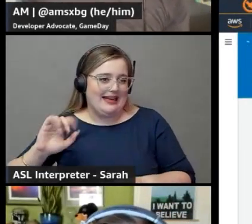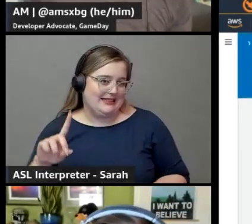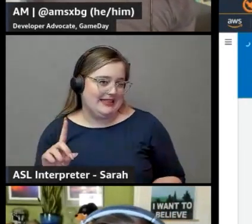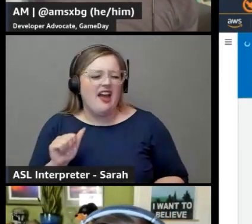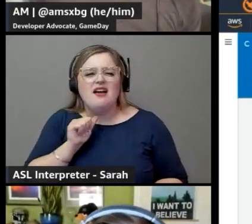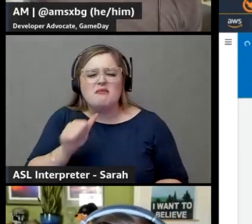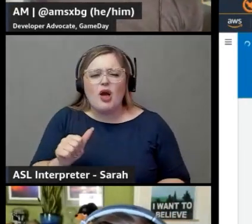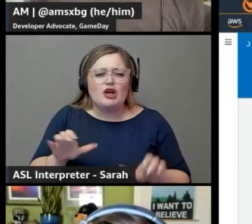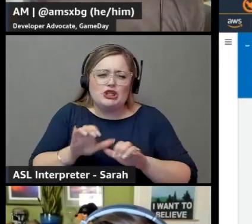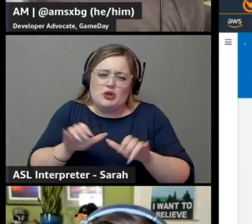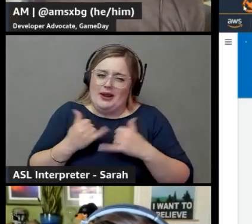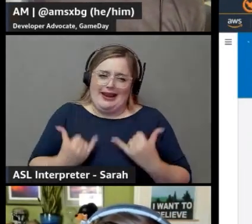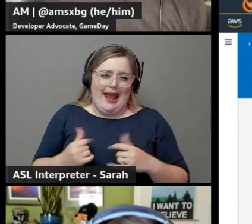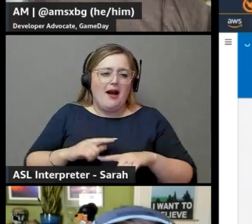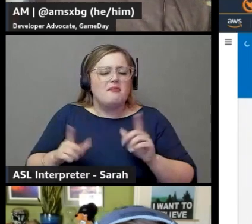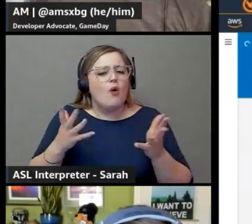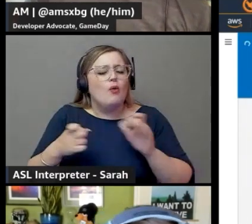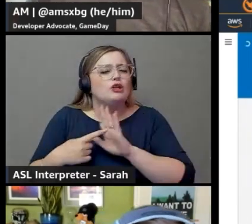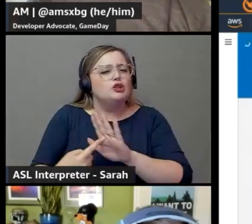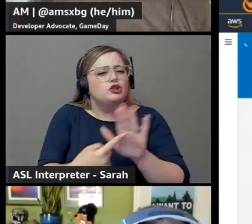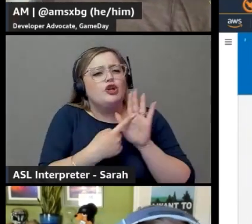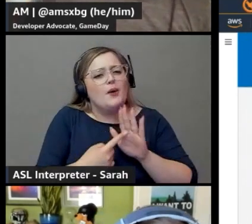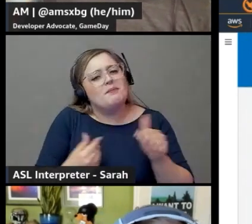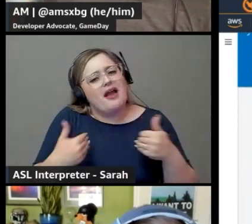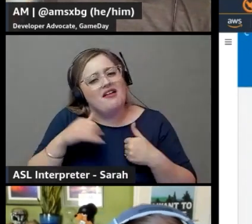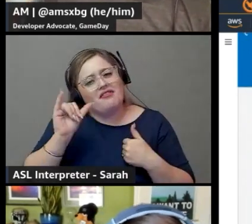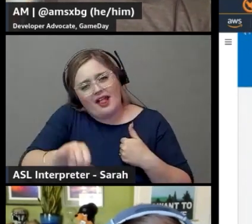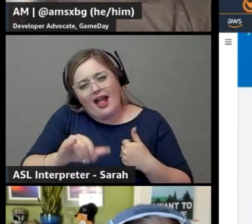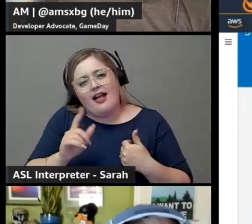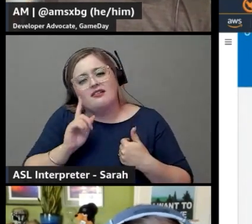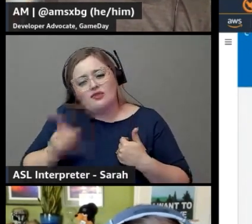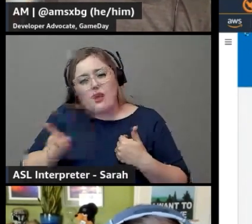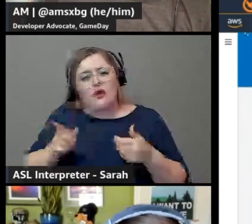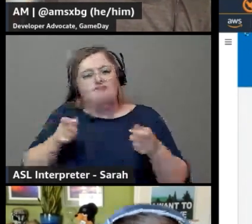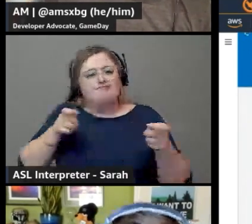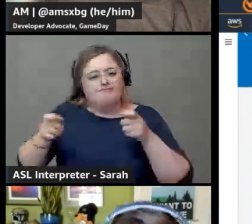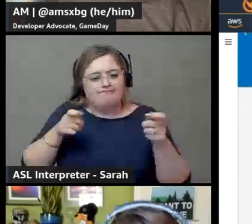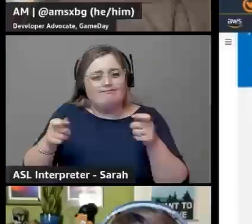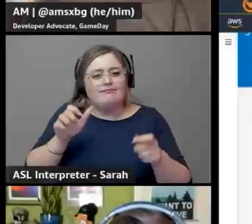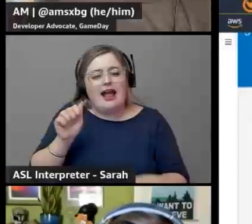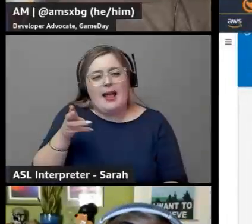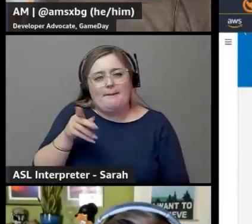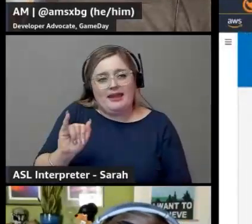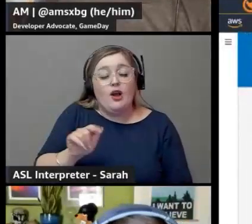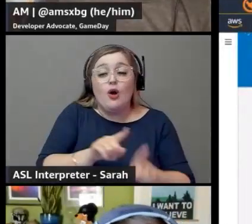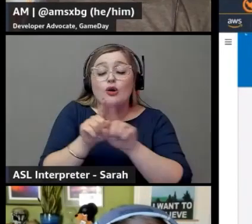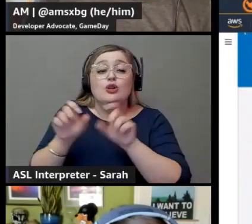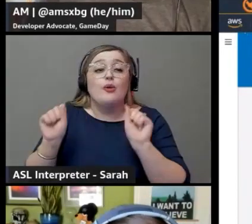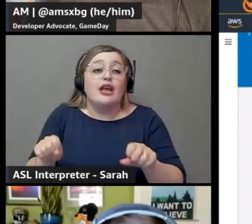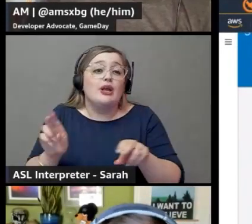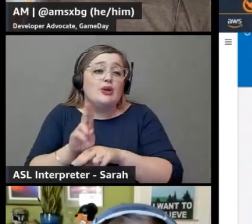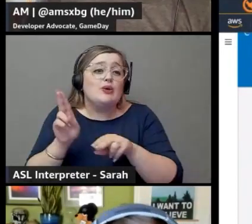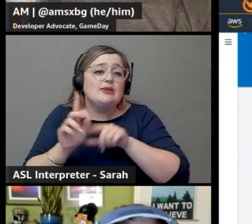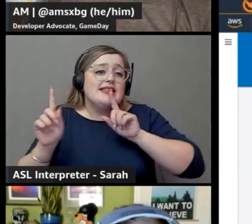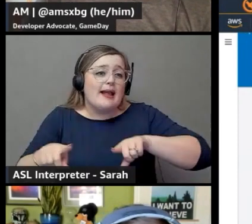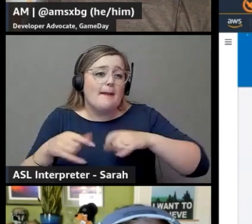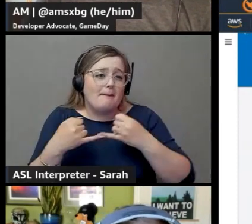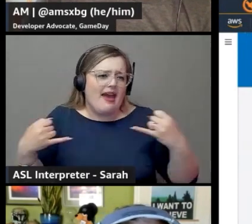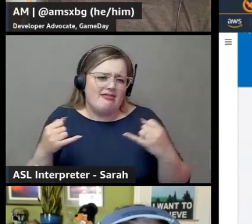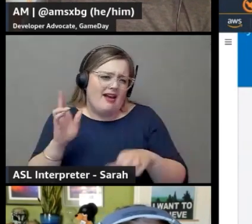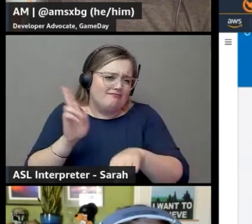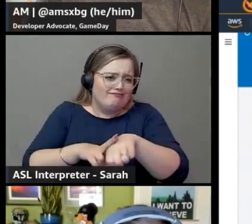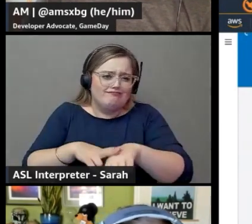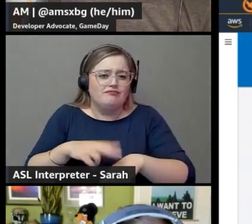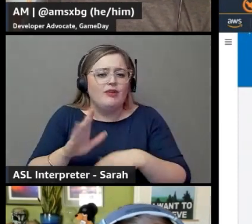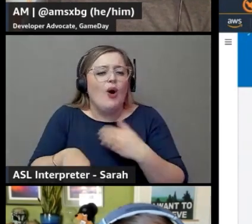to show people that we do have this interface for managing your AMIs. You can also do it using the command line, of course. All this stuff is available by